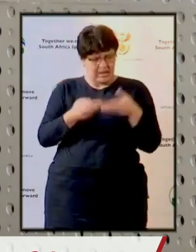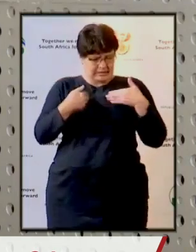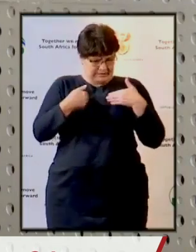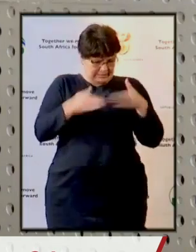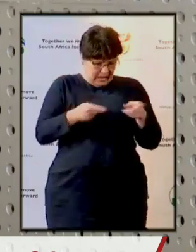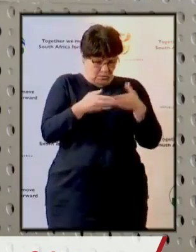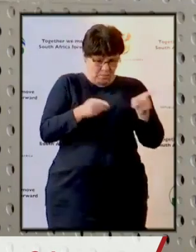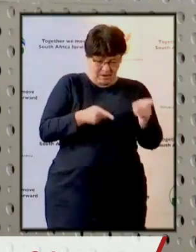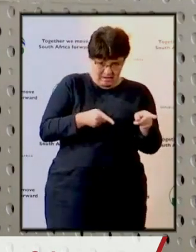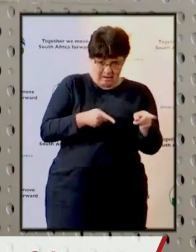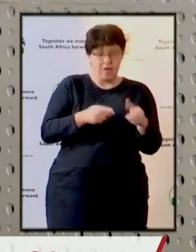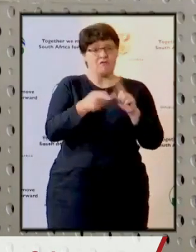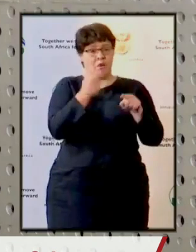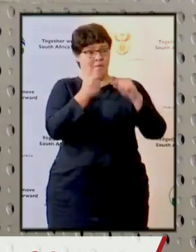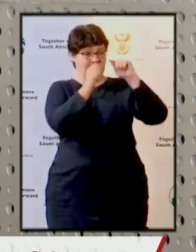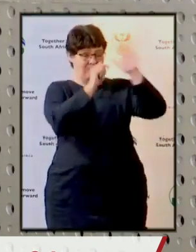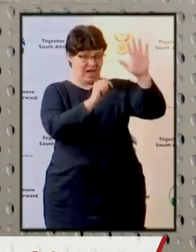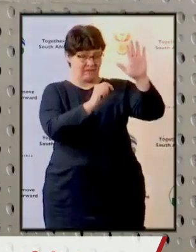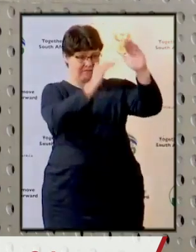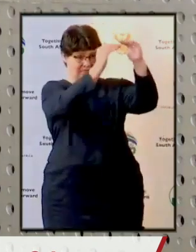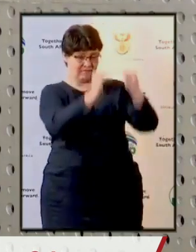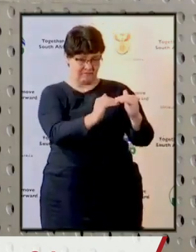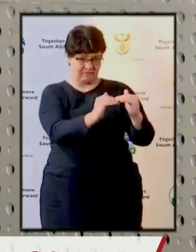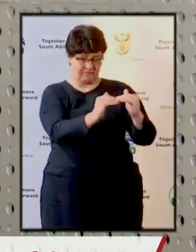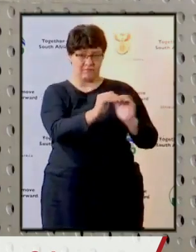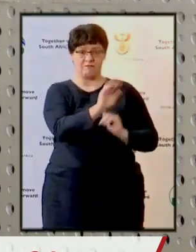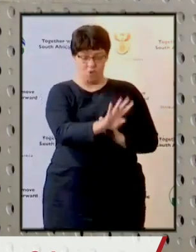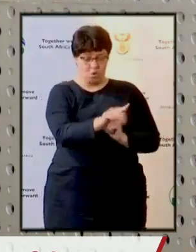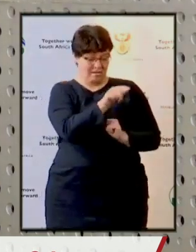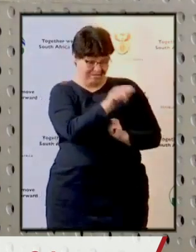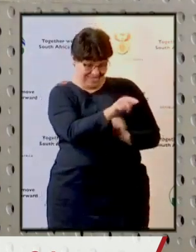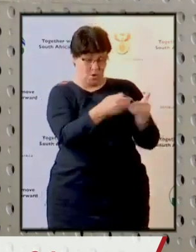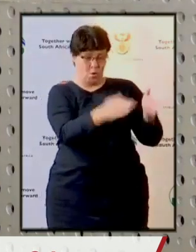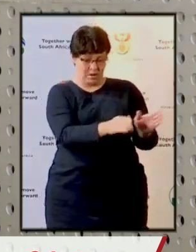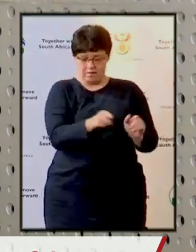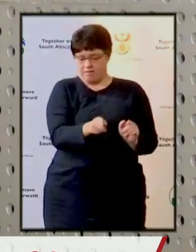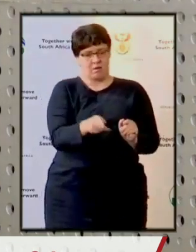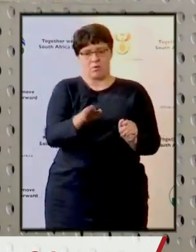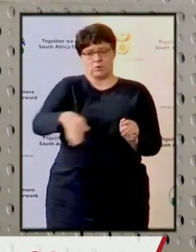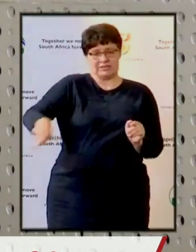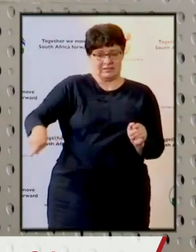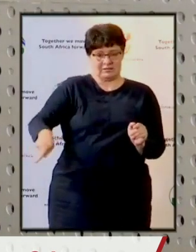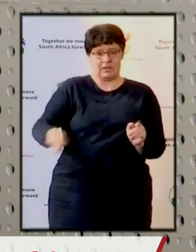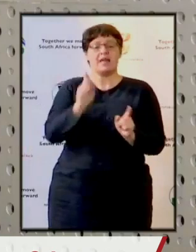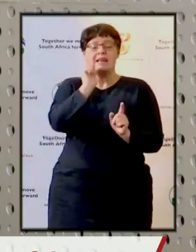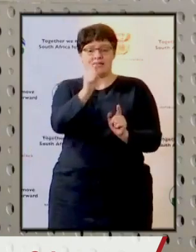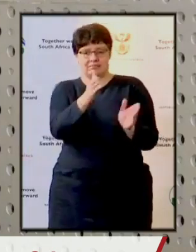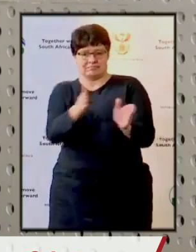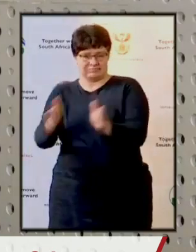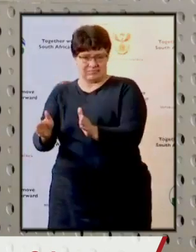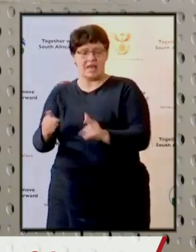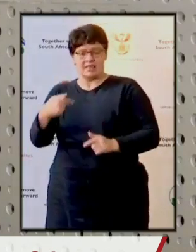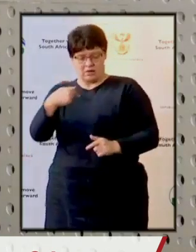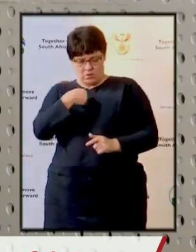start when we move from level five, where we are now, to level four. And it allows every South African then to see how we